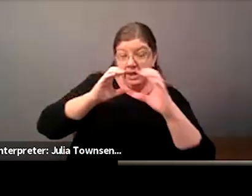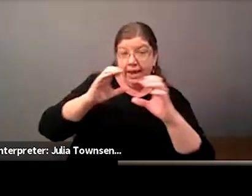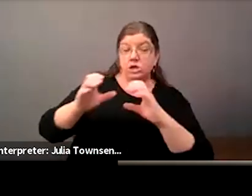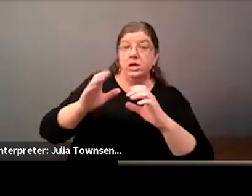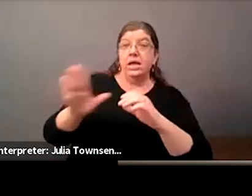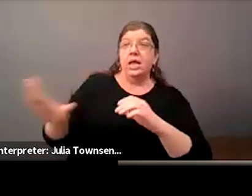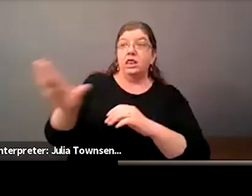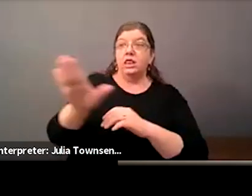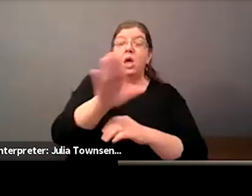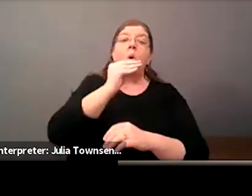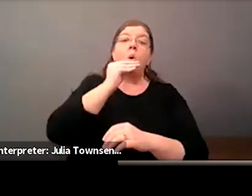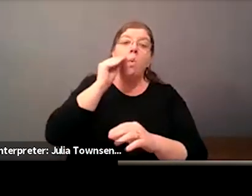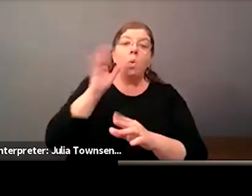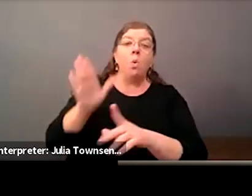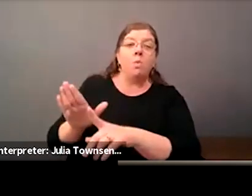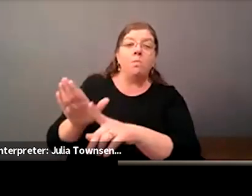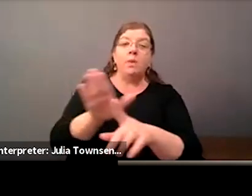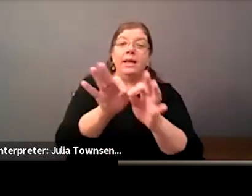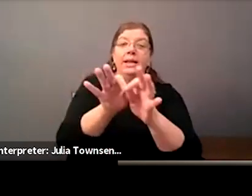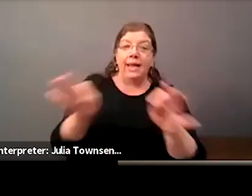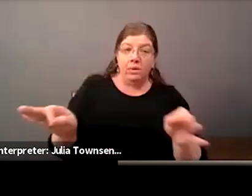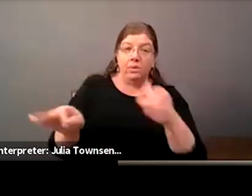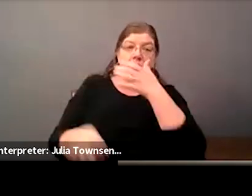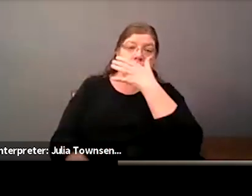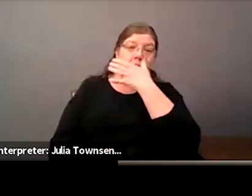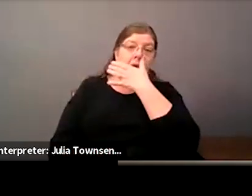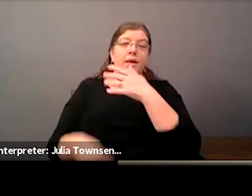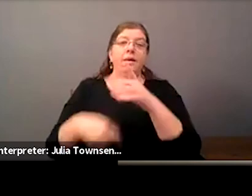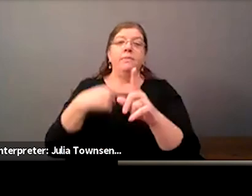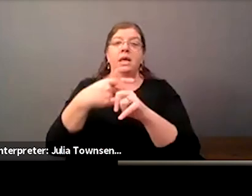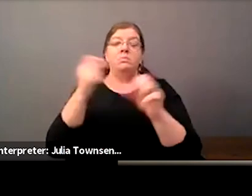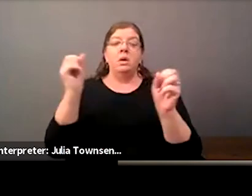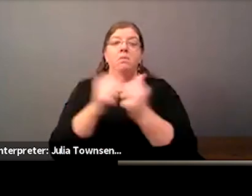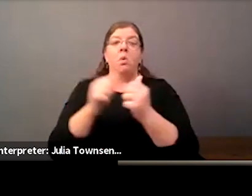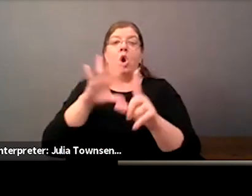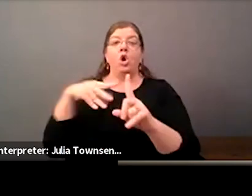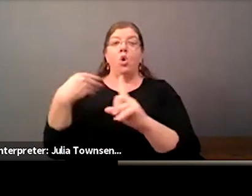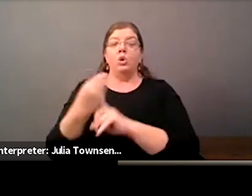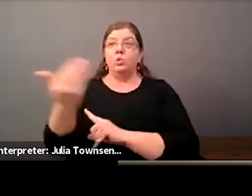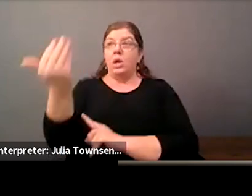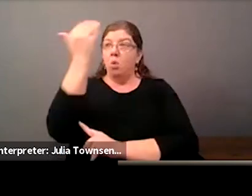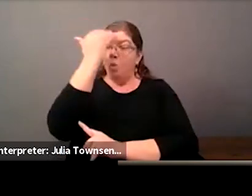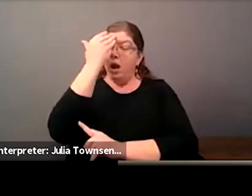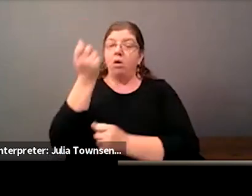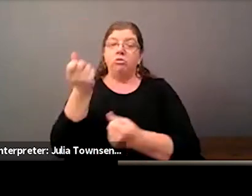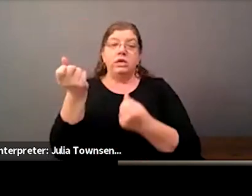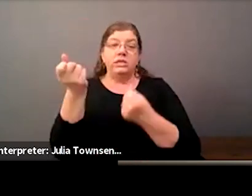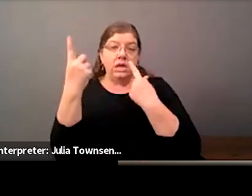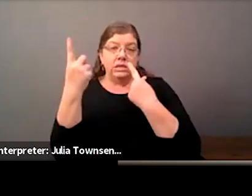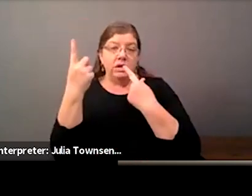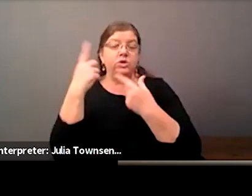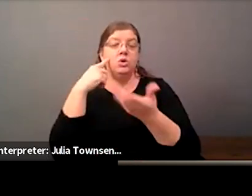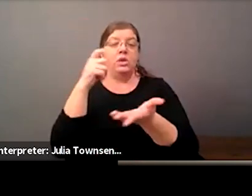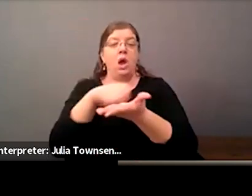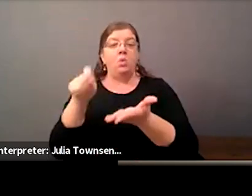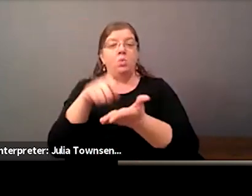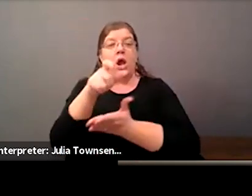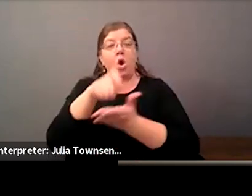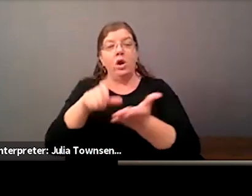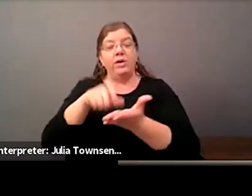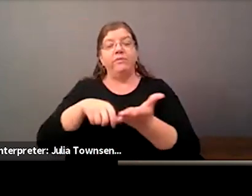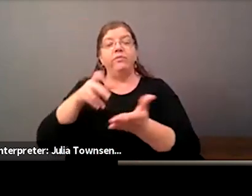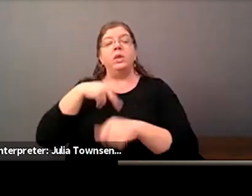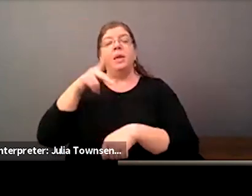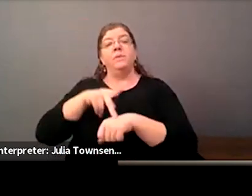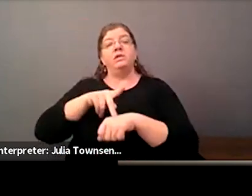language was a priority in addition to being more culturally aware and sensitive and so they write articles for the principal's message and the pta